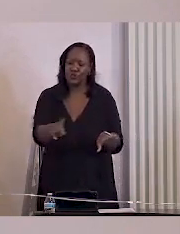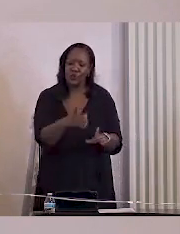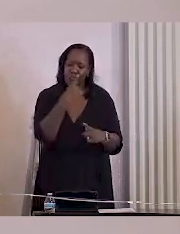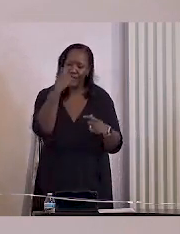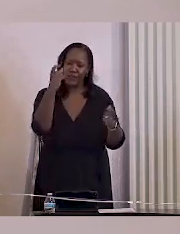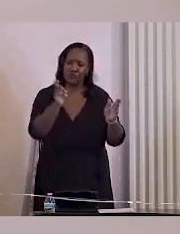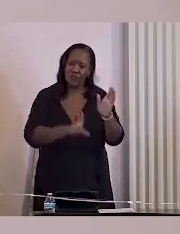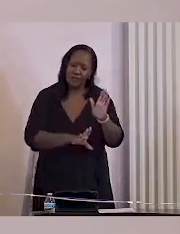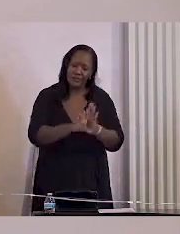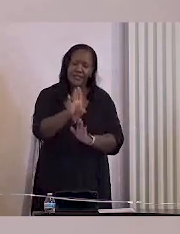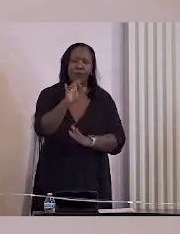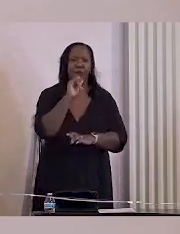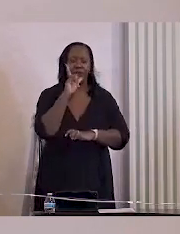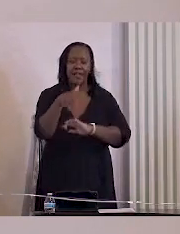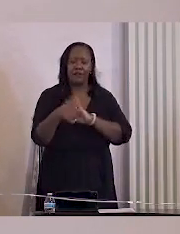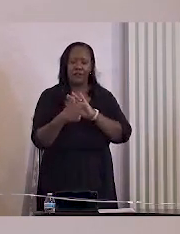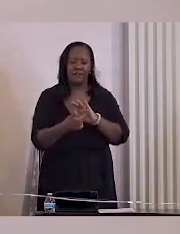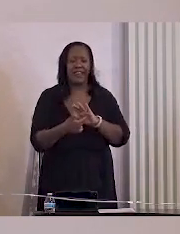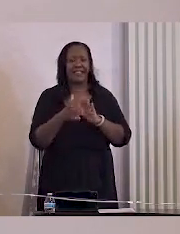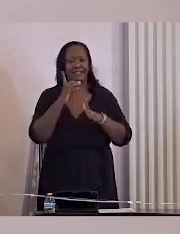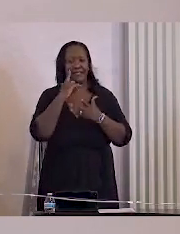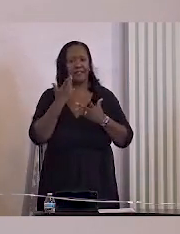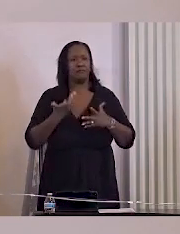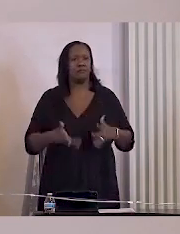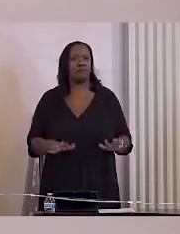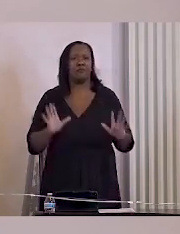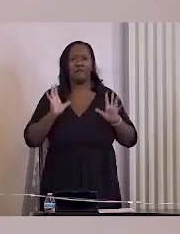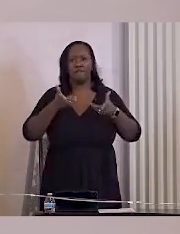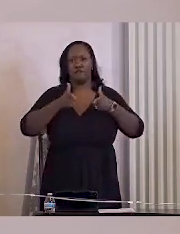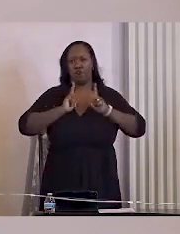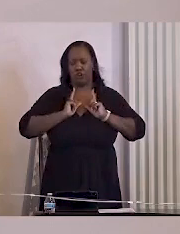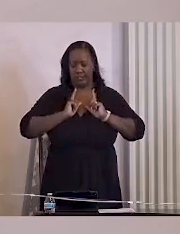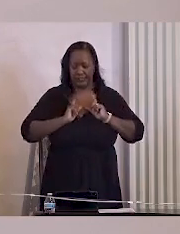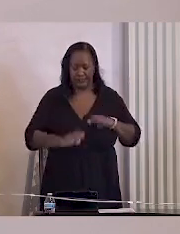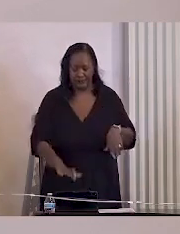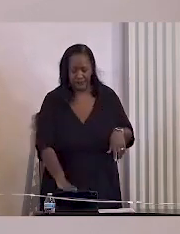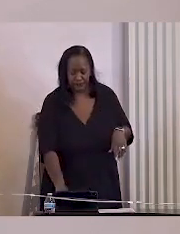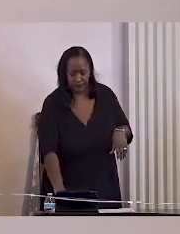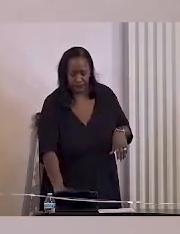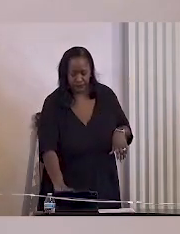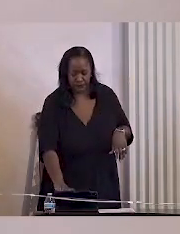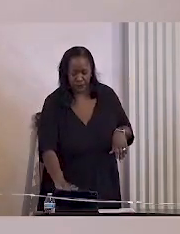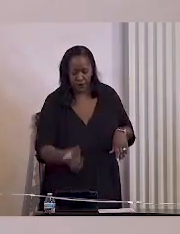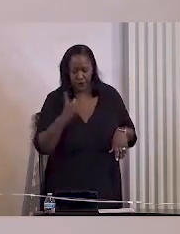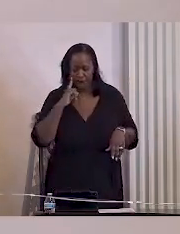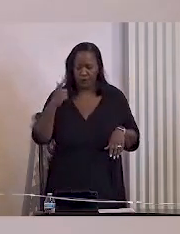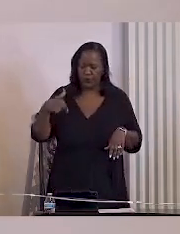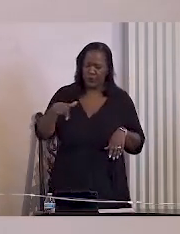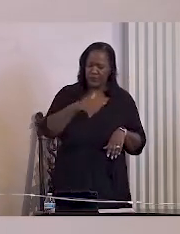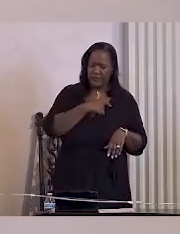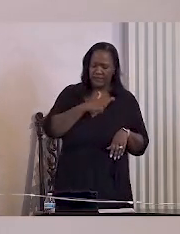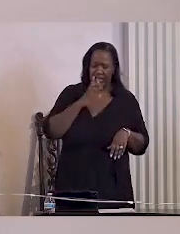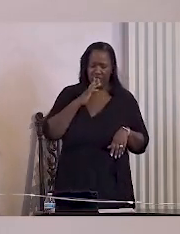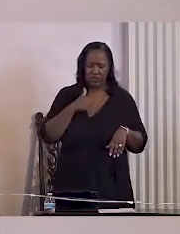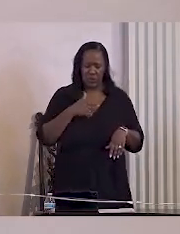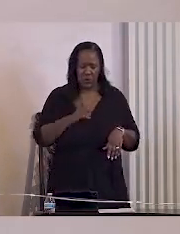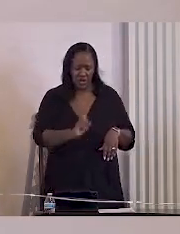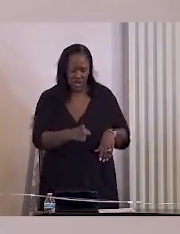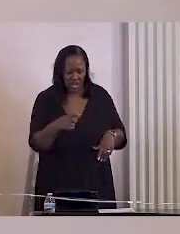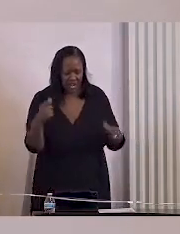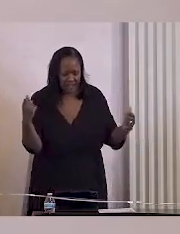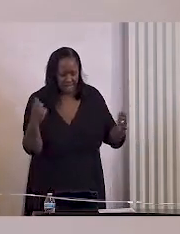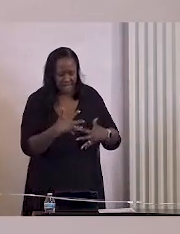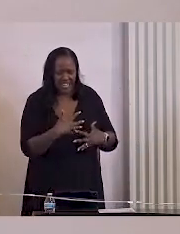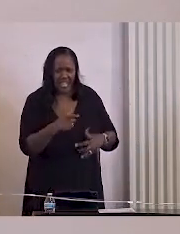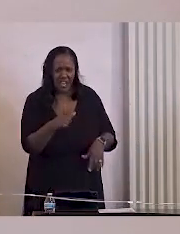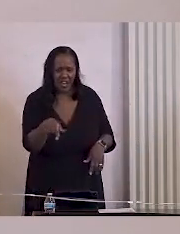will not reflect the death of ours. For those of us who were imprinted with fear like a faint line in